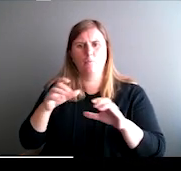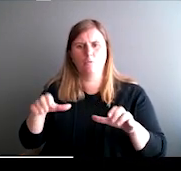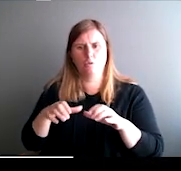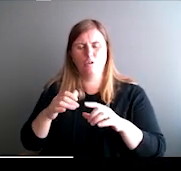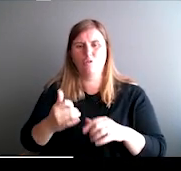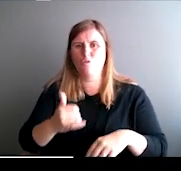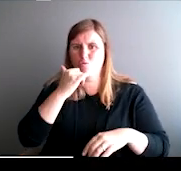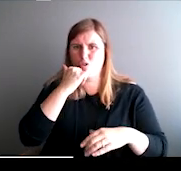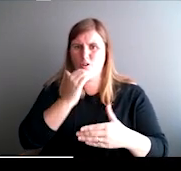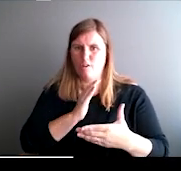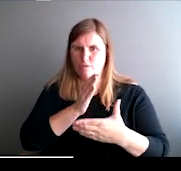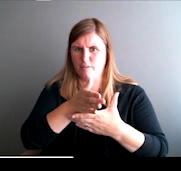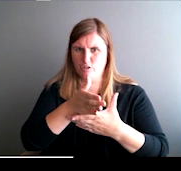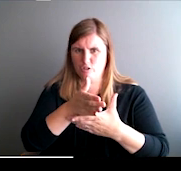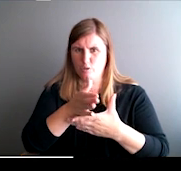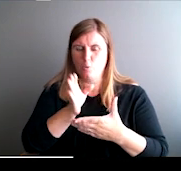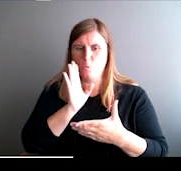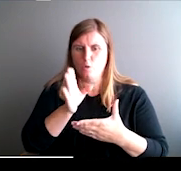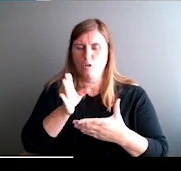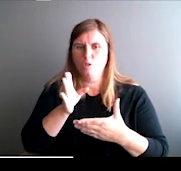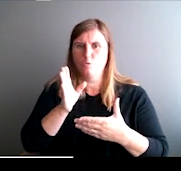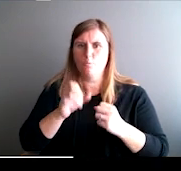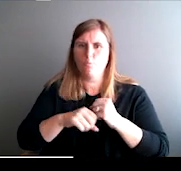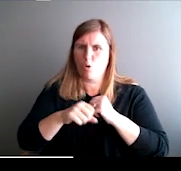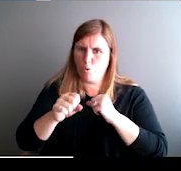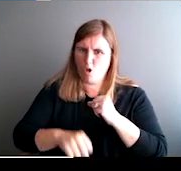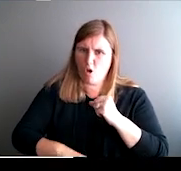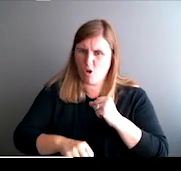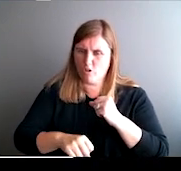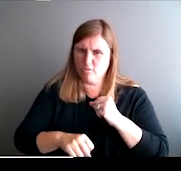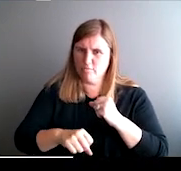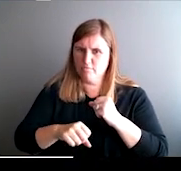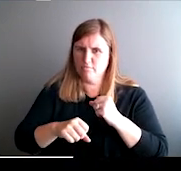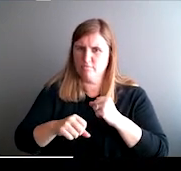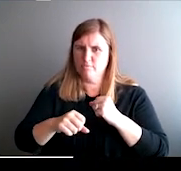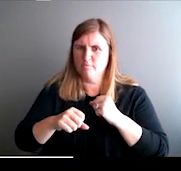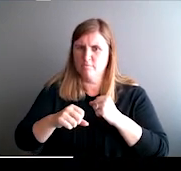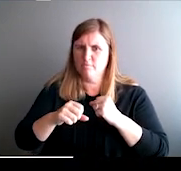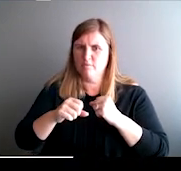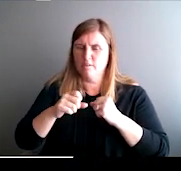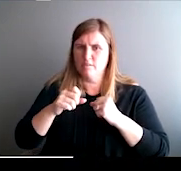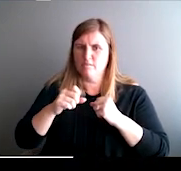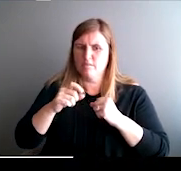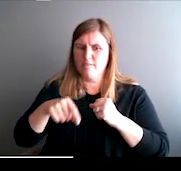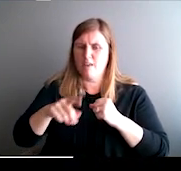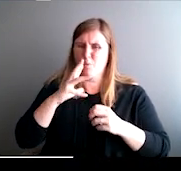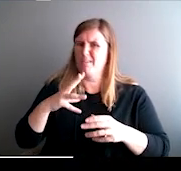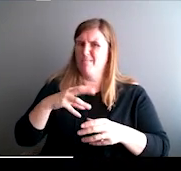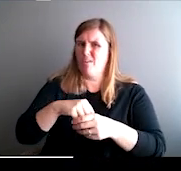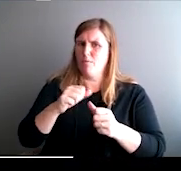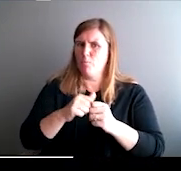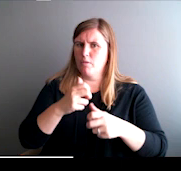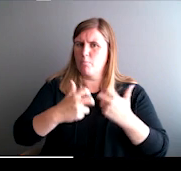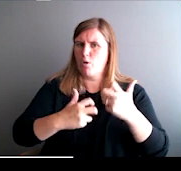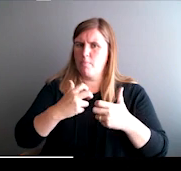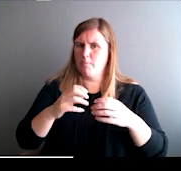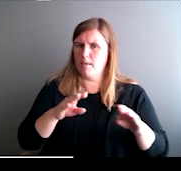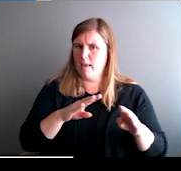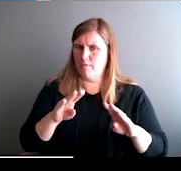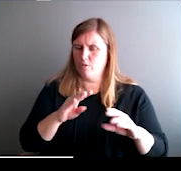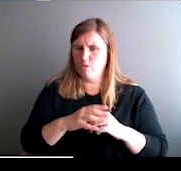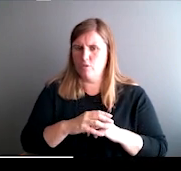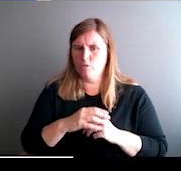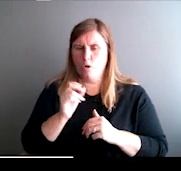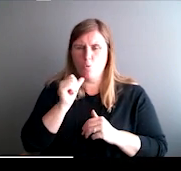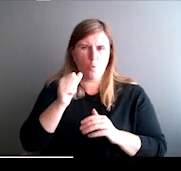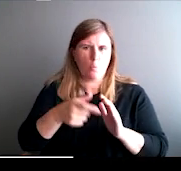wrong intervention, which will simply prolong the period of time that the student is engaging in problematic behavior. So while I won't